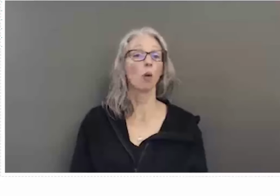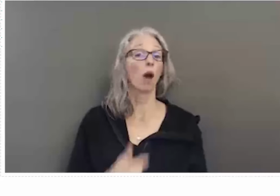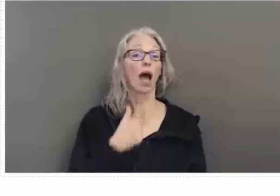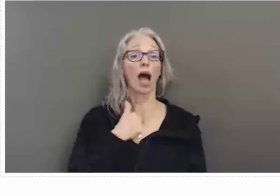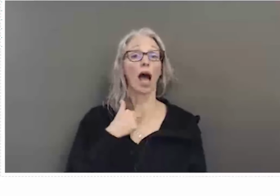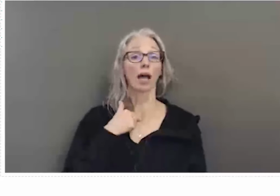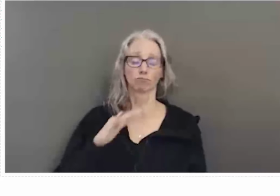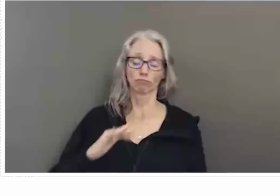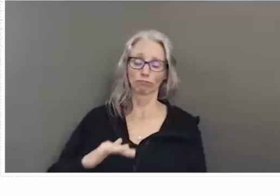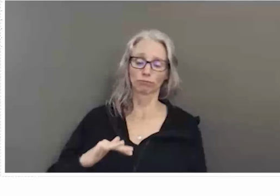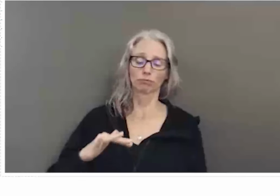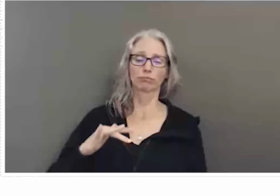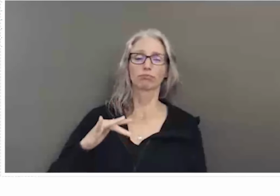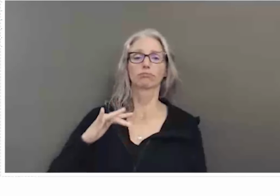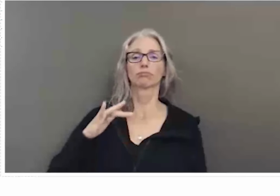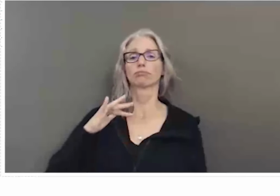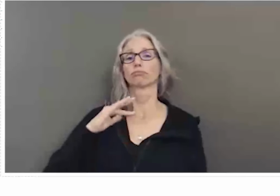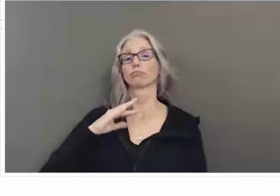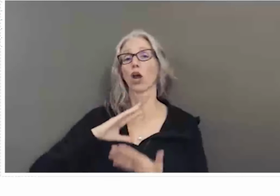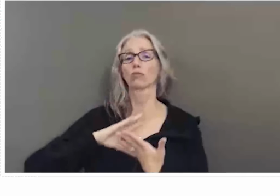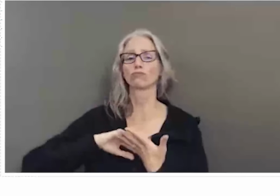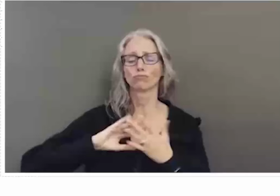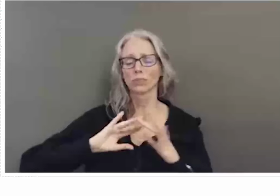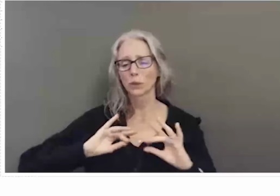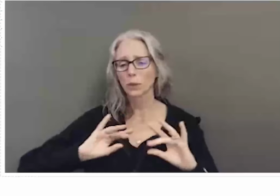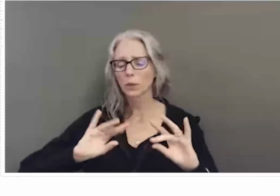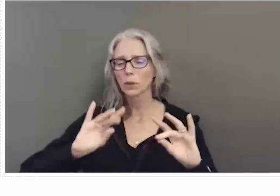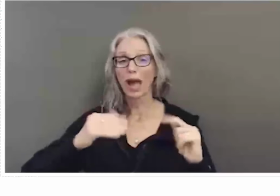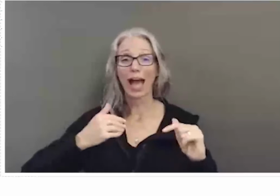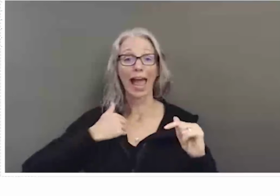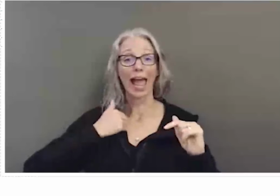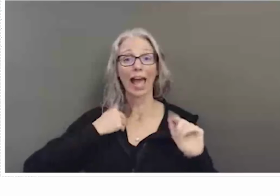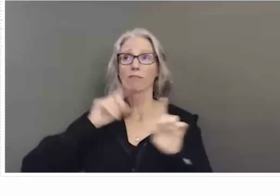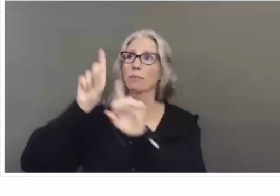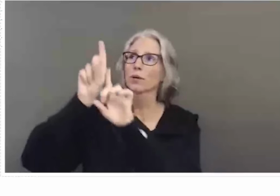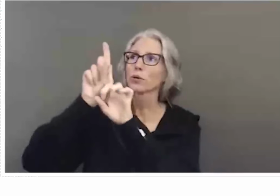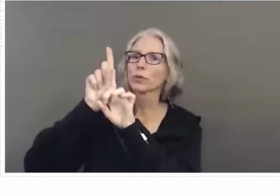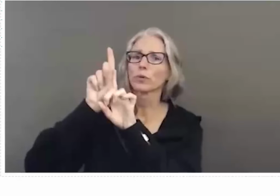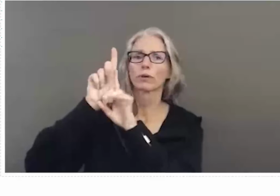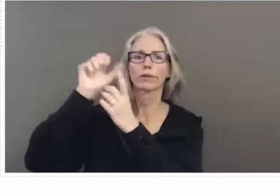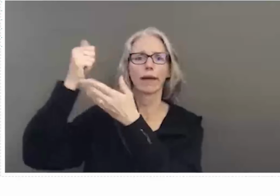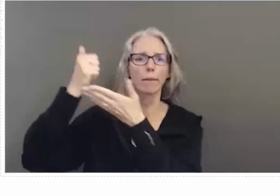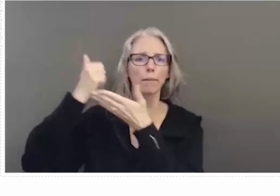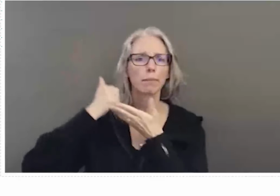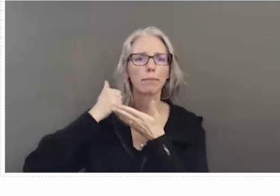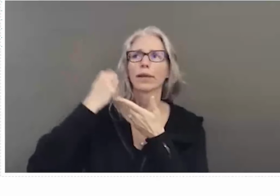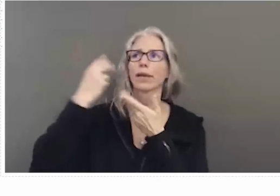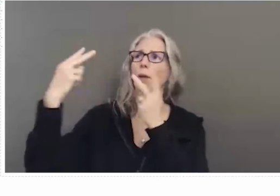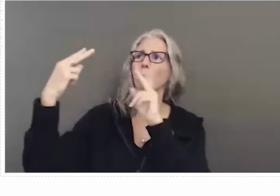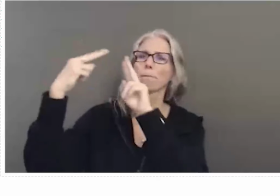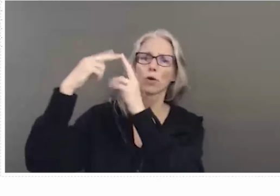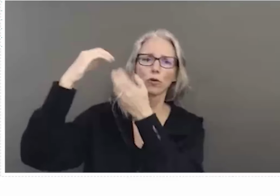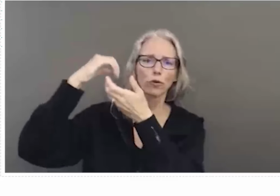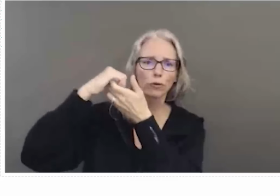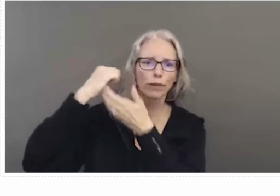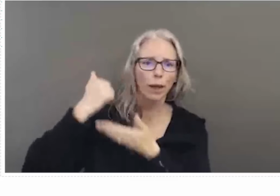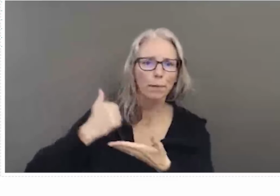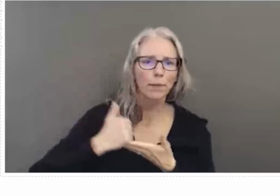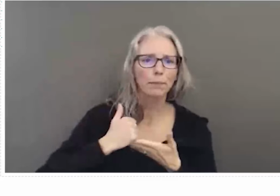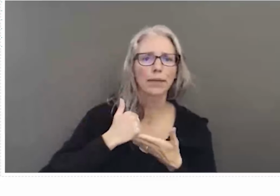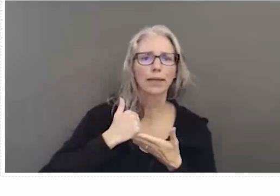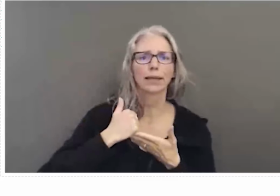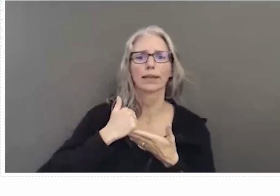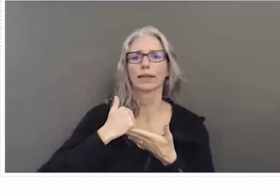had mentors and partners helping me, and a lot of our work at VACT here